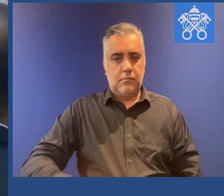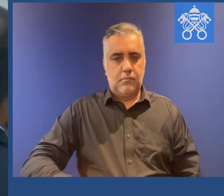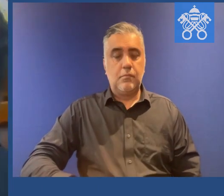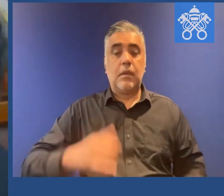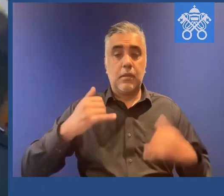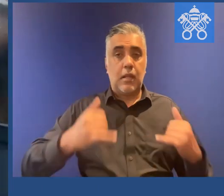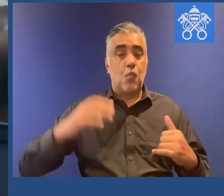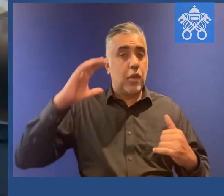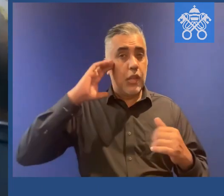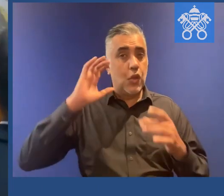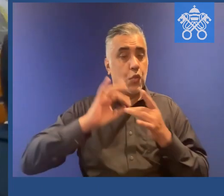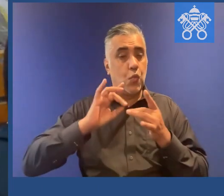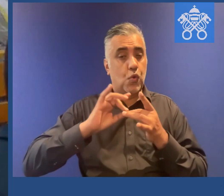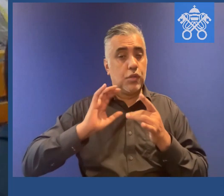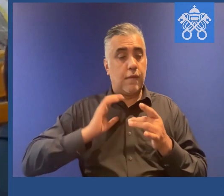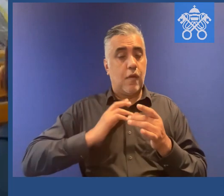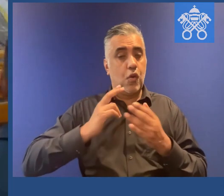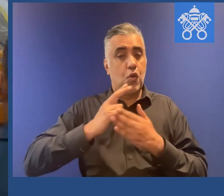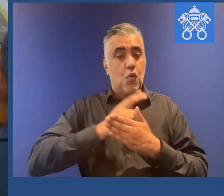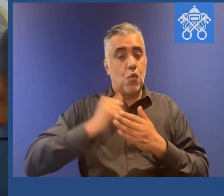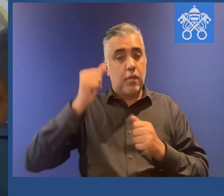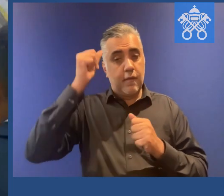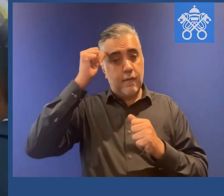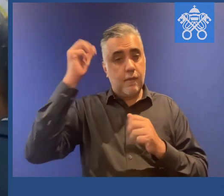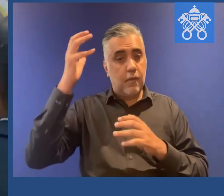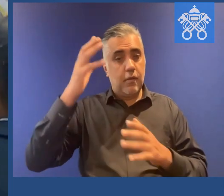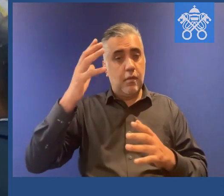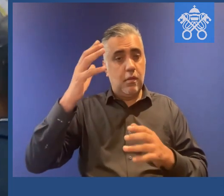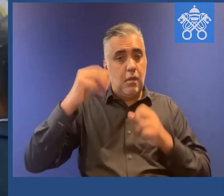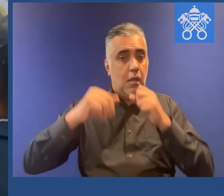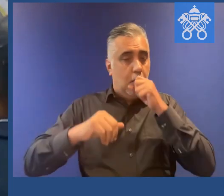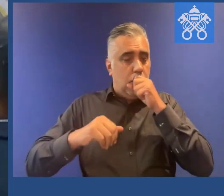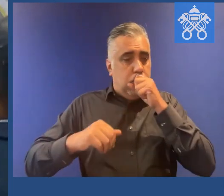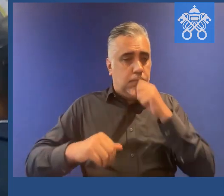And now we will hear the words of our Holy Father